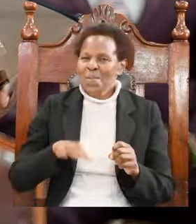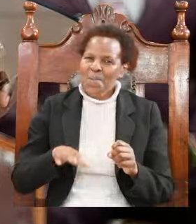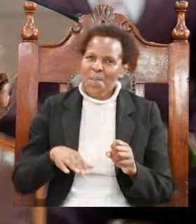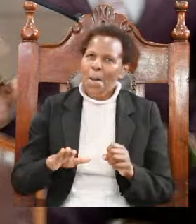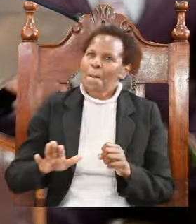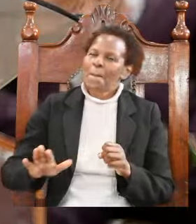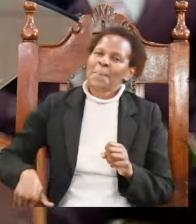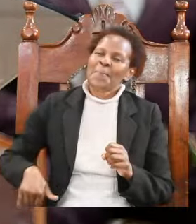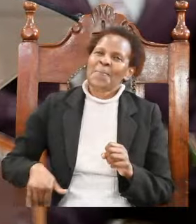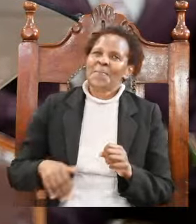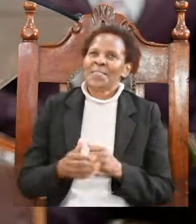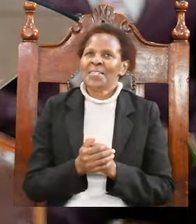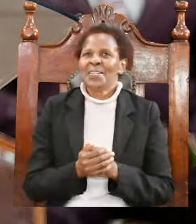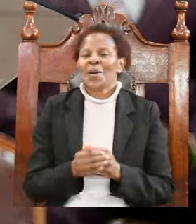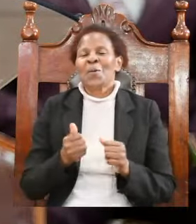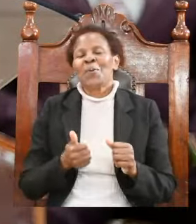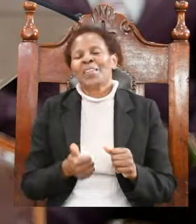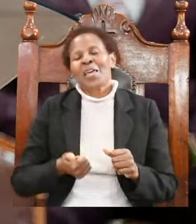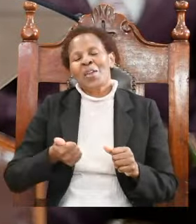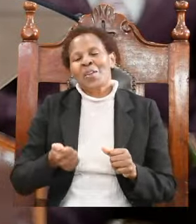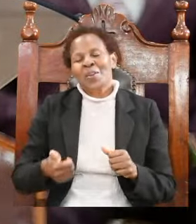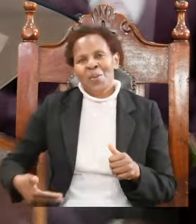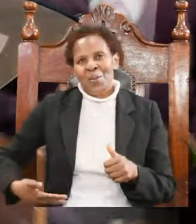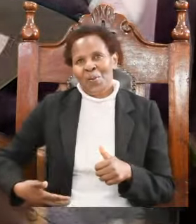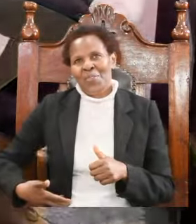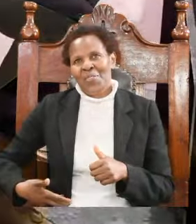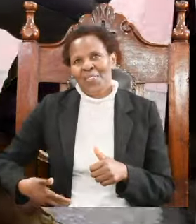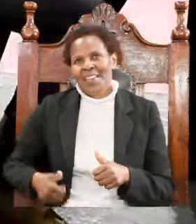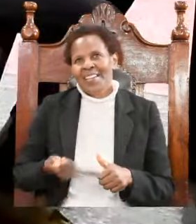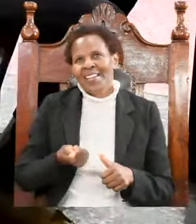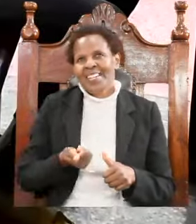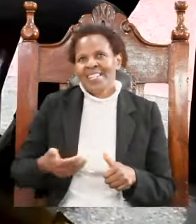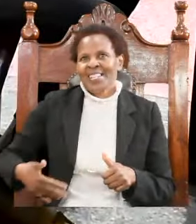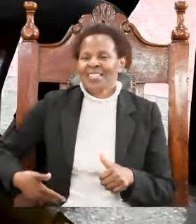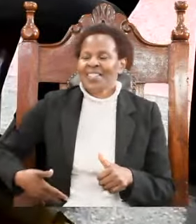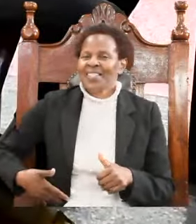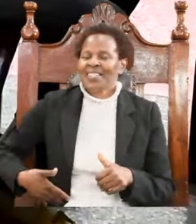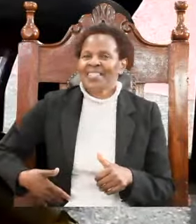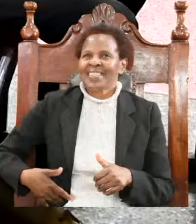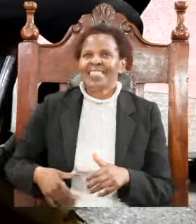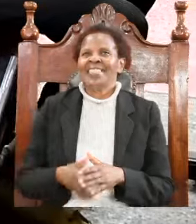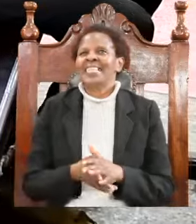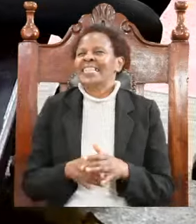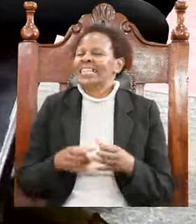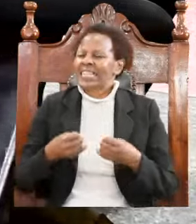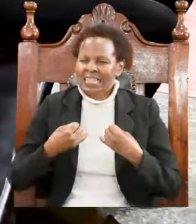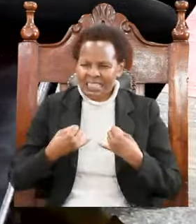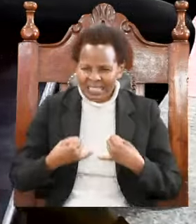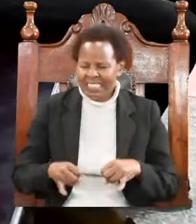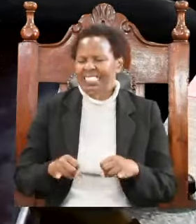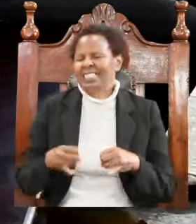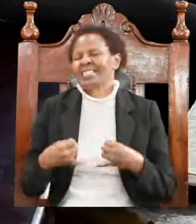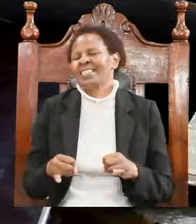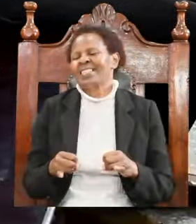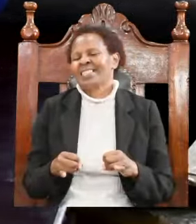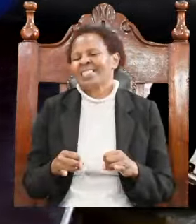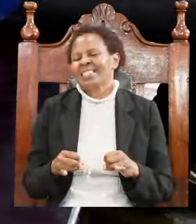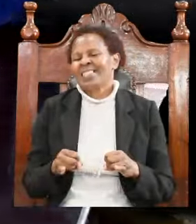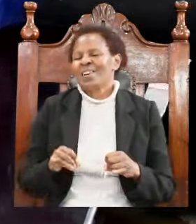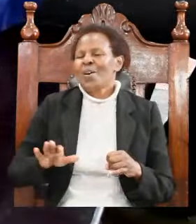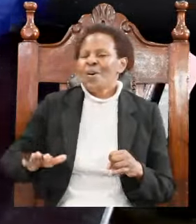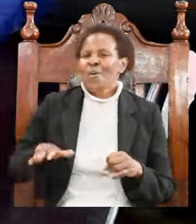the queens, ama wanarika, the ladies, walienda mpaka penalties. Guild, please clap for